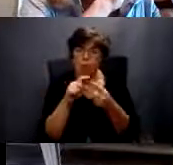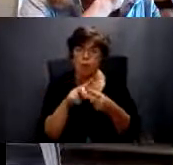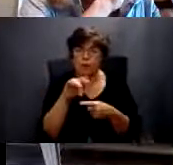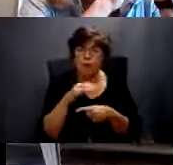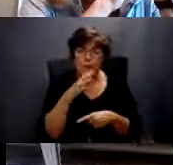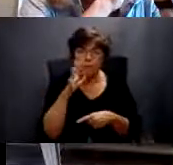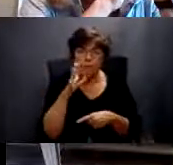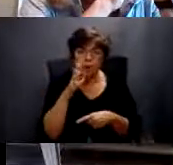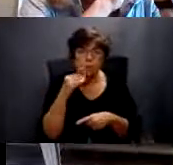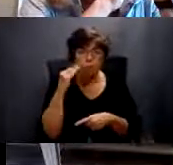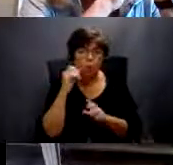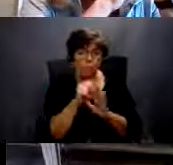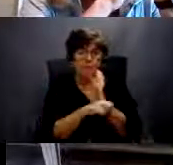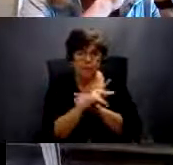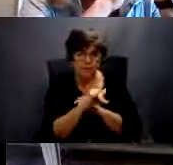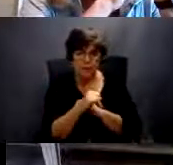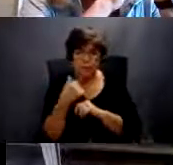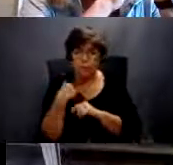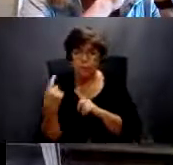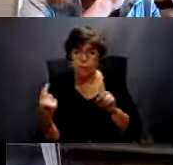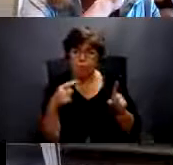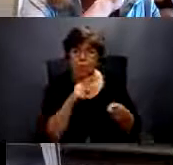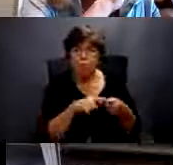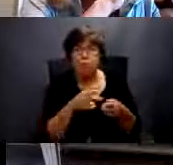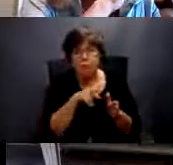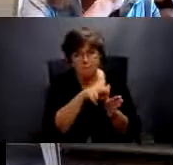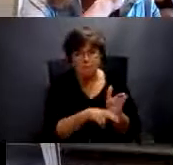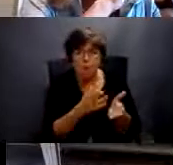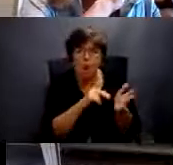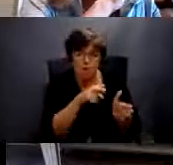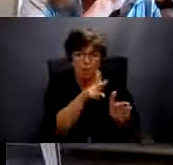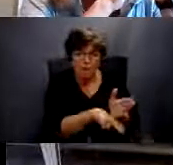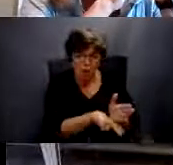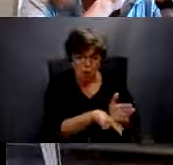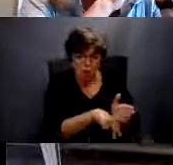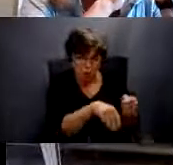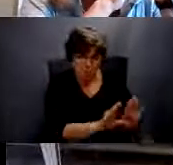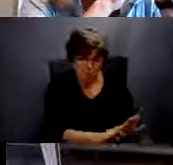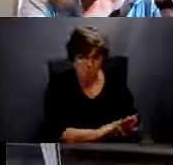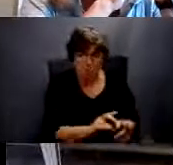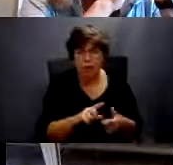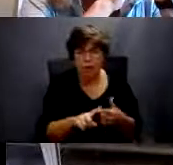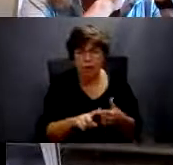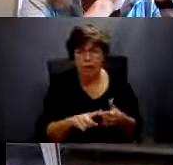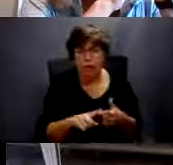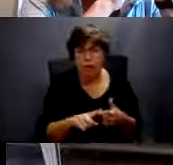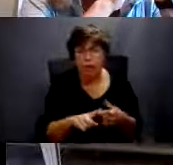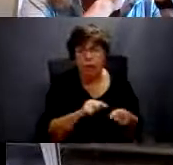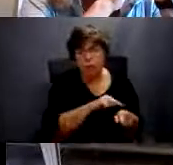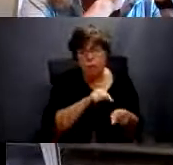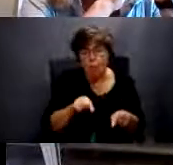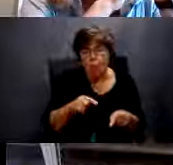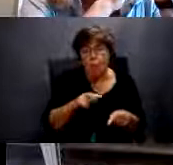state, to have part of the burial. And we brought my cousin's kids back with